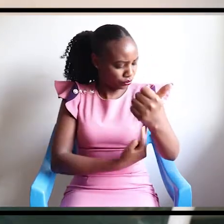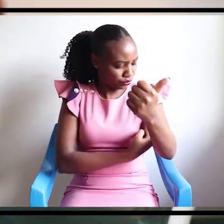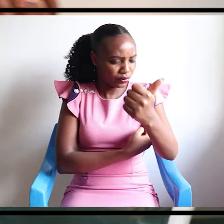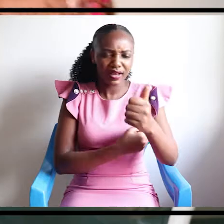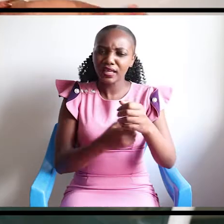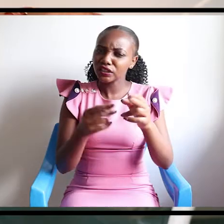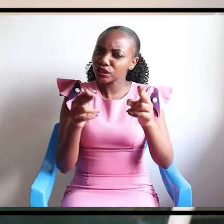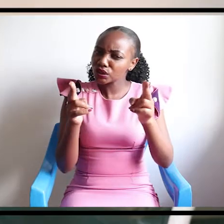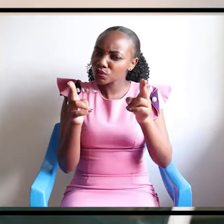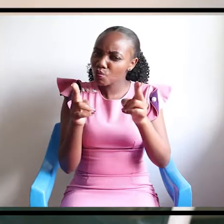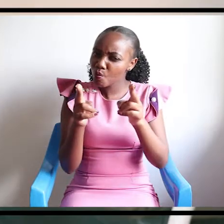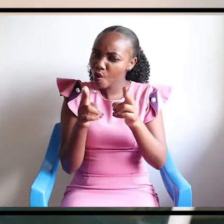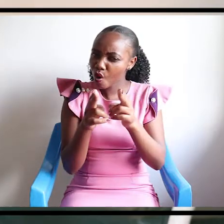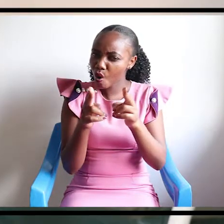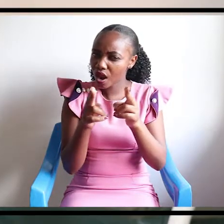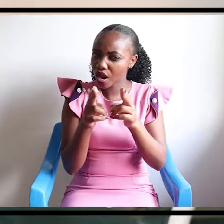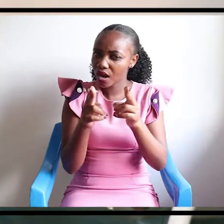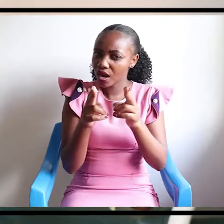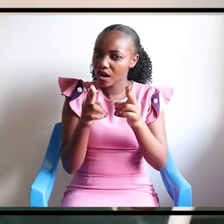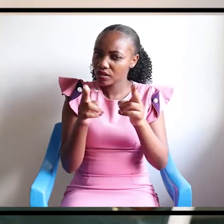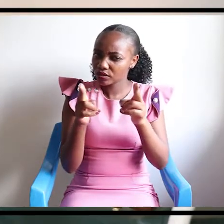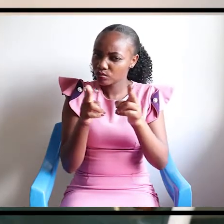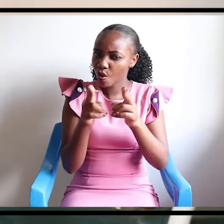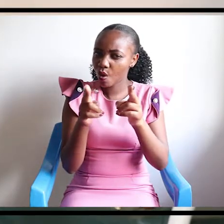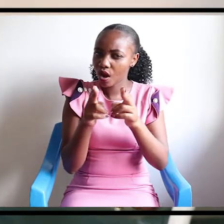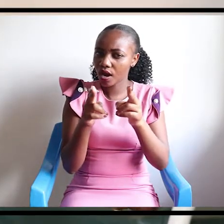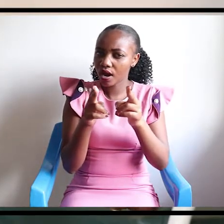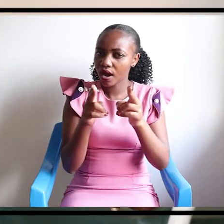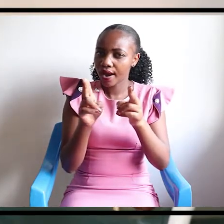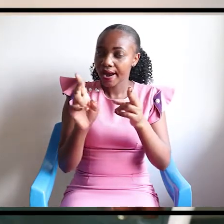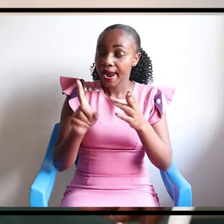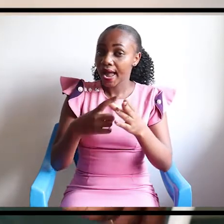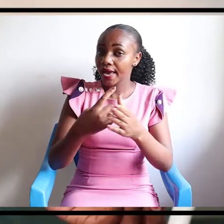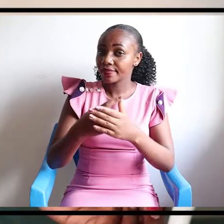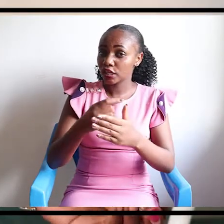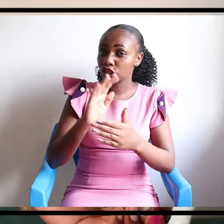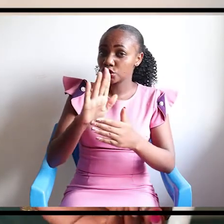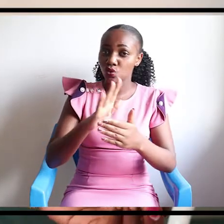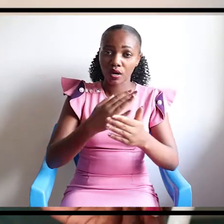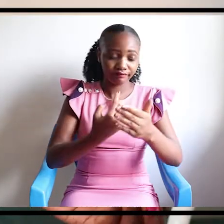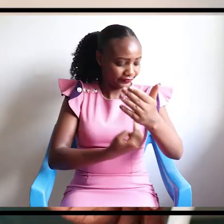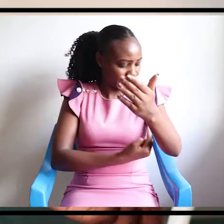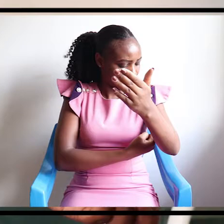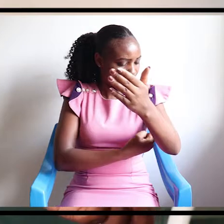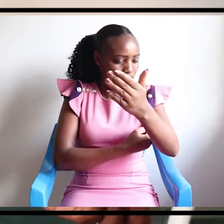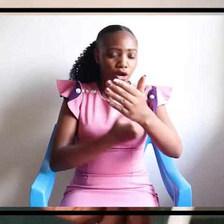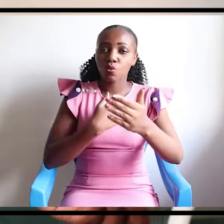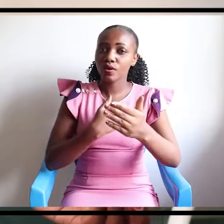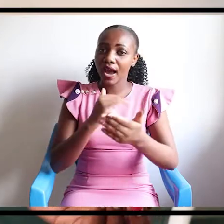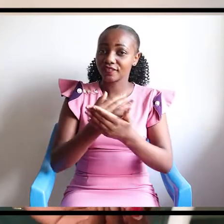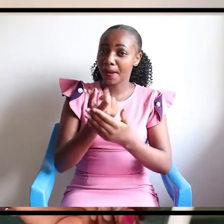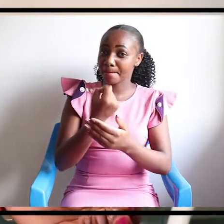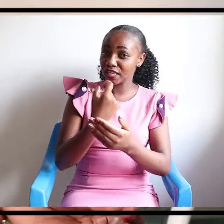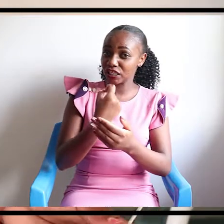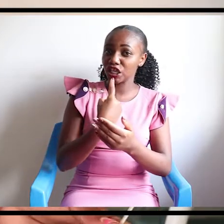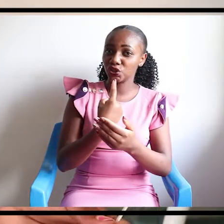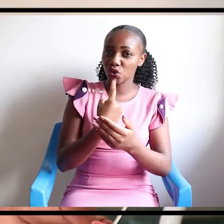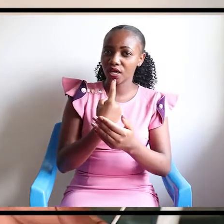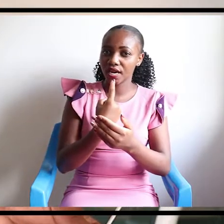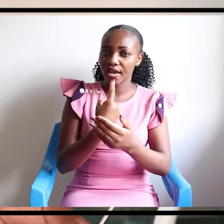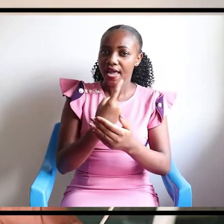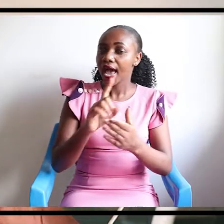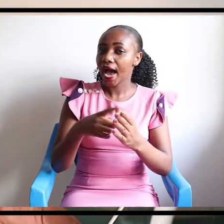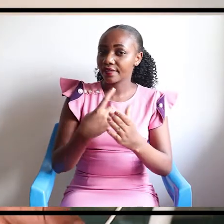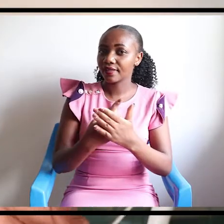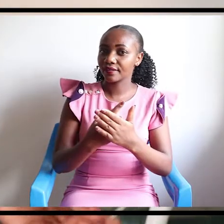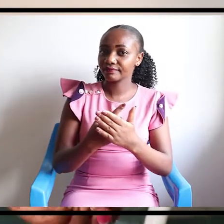gadget, and of course, there is your skin is numbed. You're given a little medication, and I can assure you